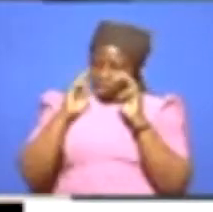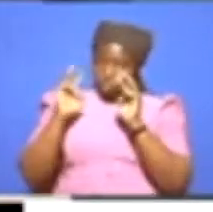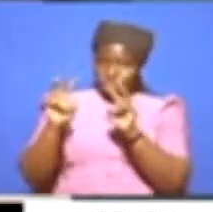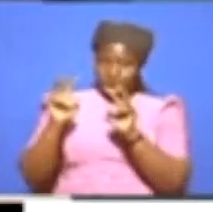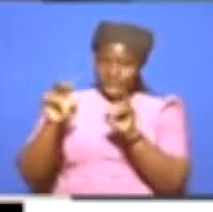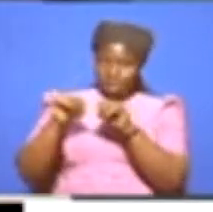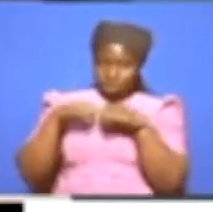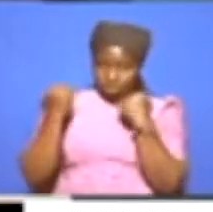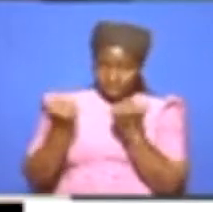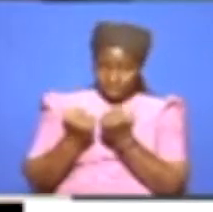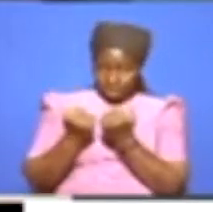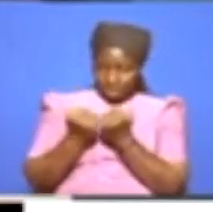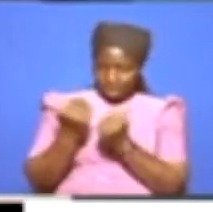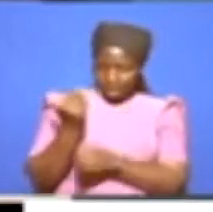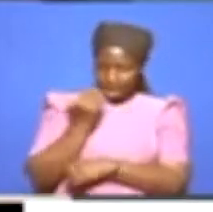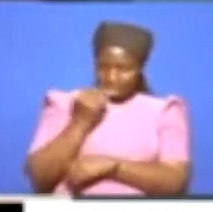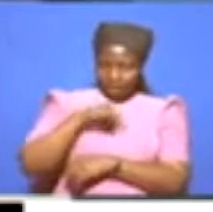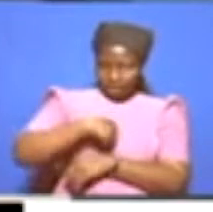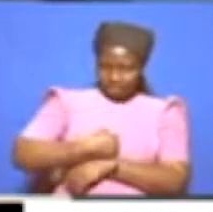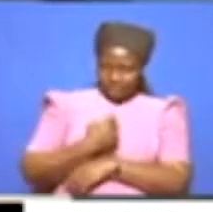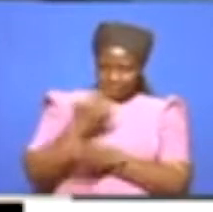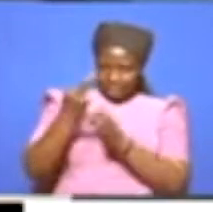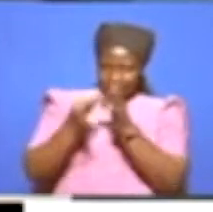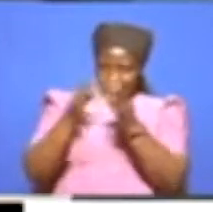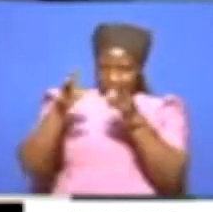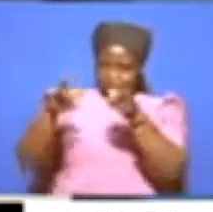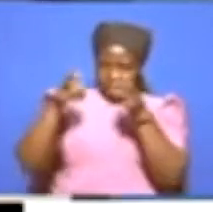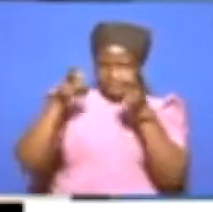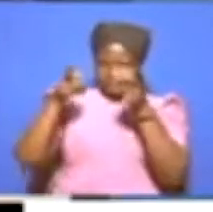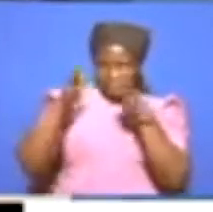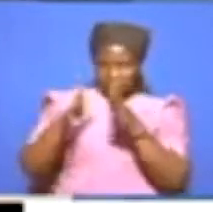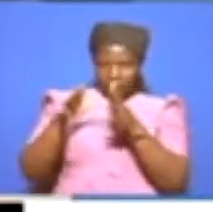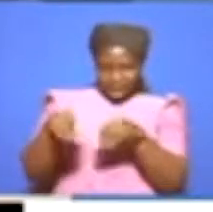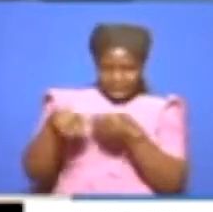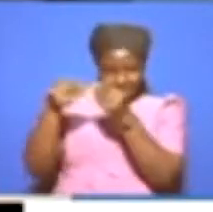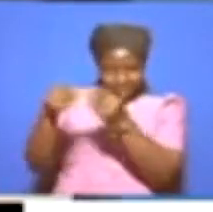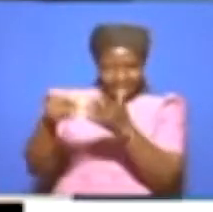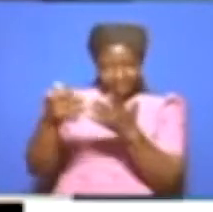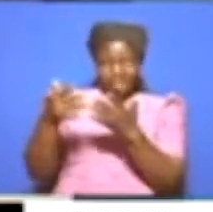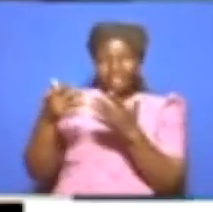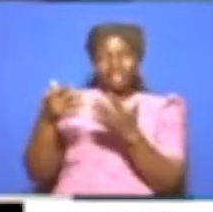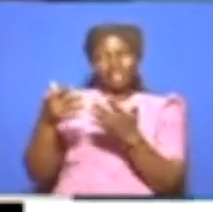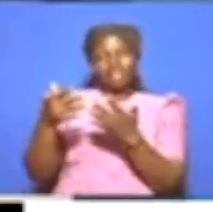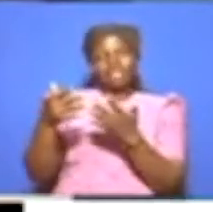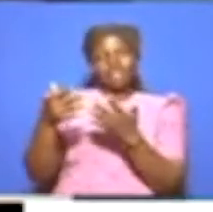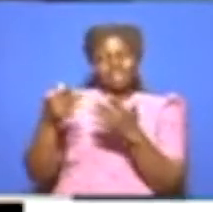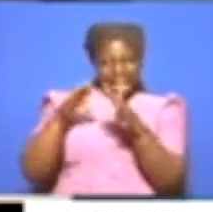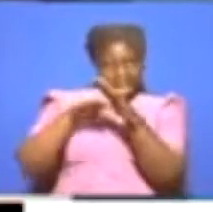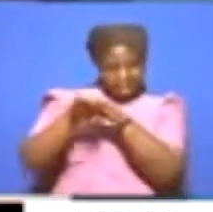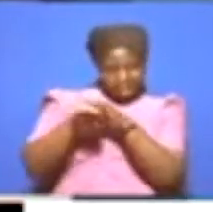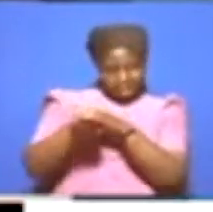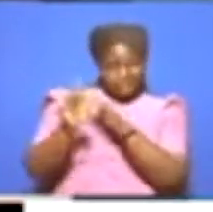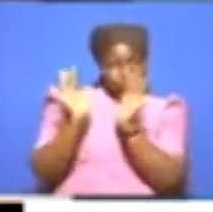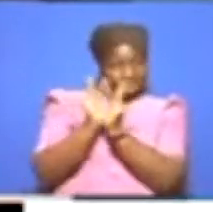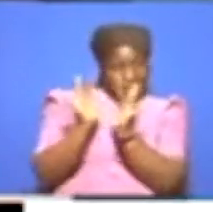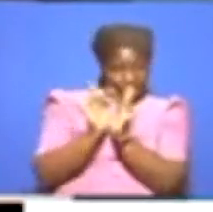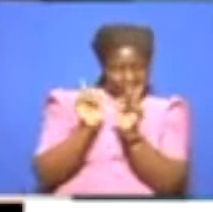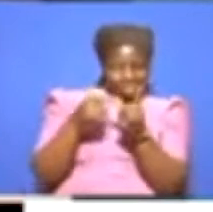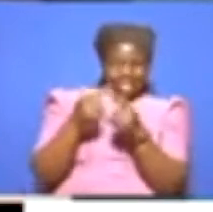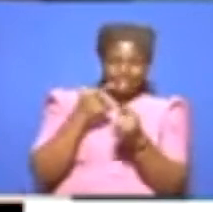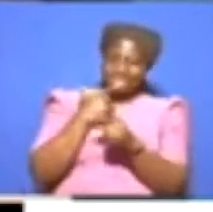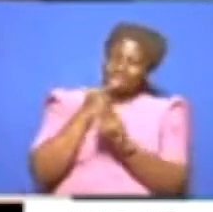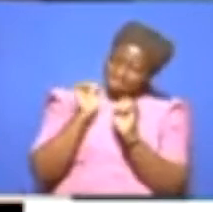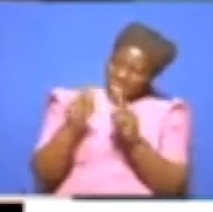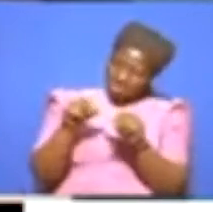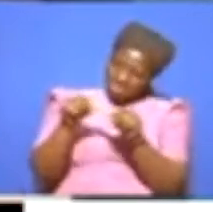and ask ourselves, if the viewer were given the master keys to the internet and you're told, here you are, you have the master keys to the internet, what